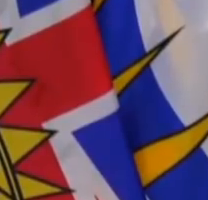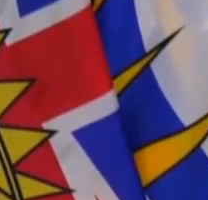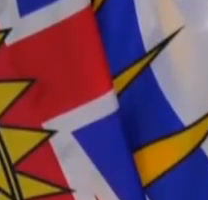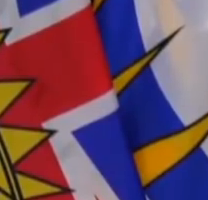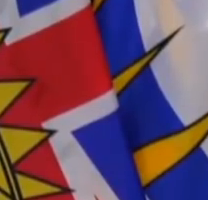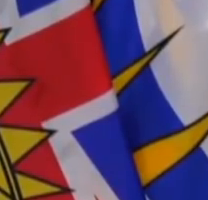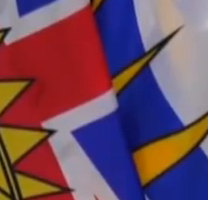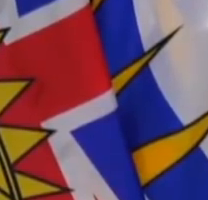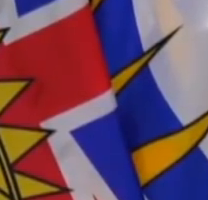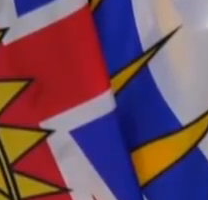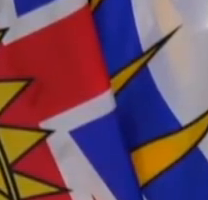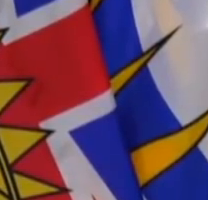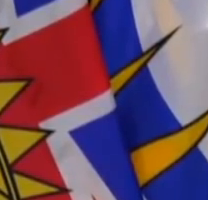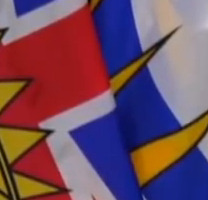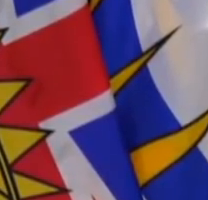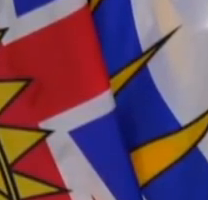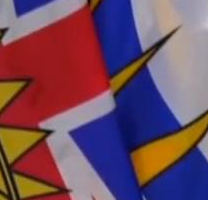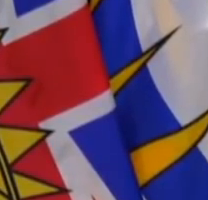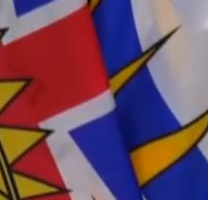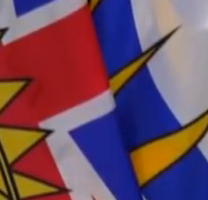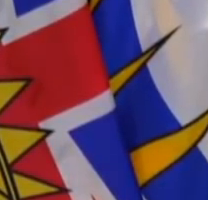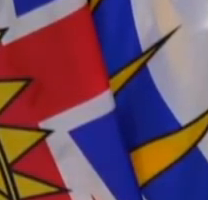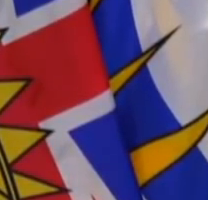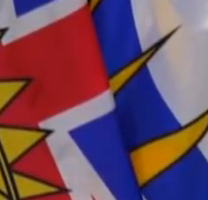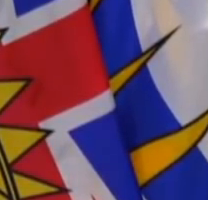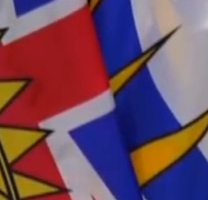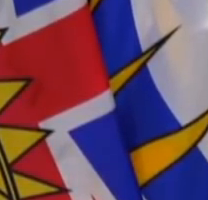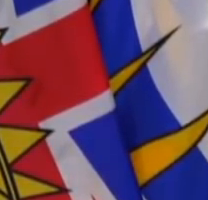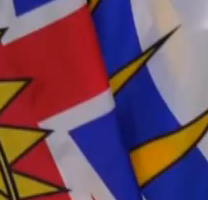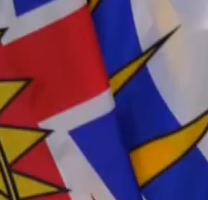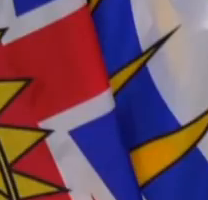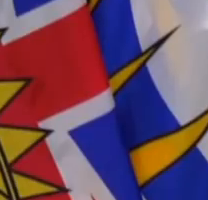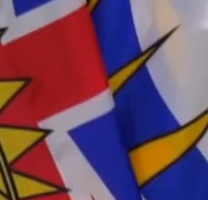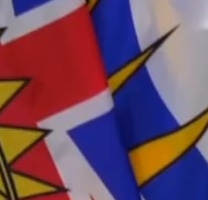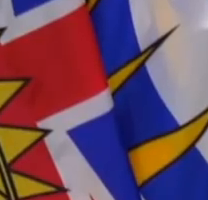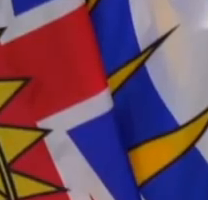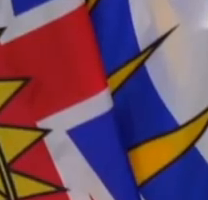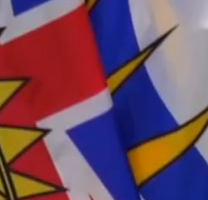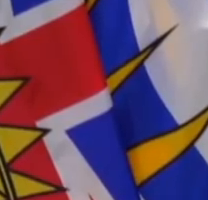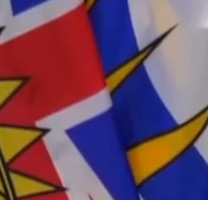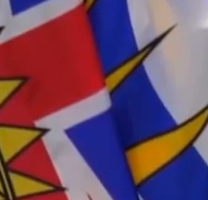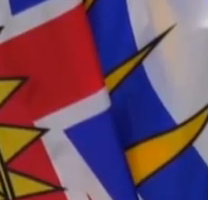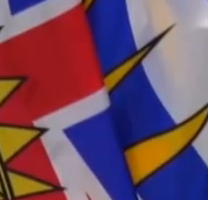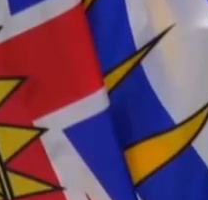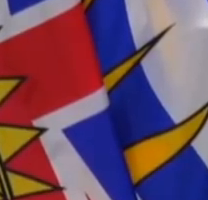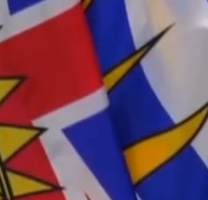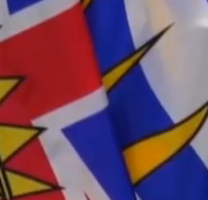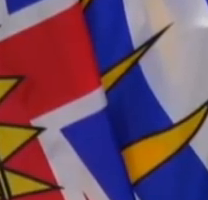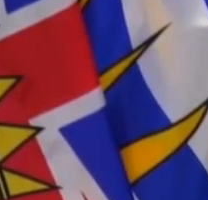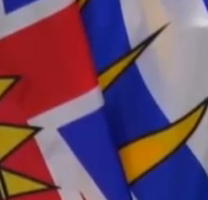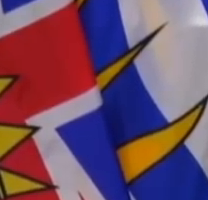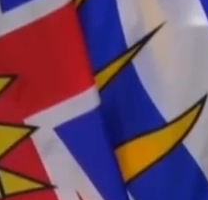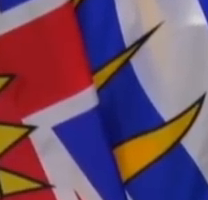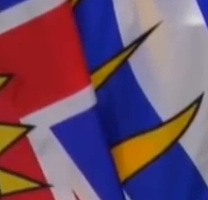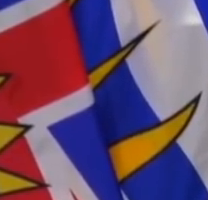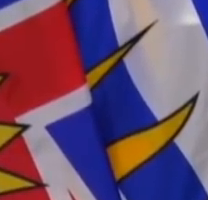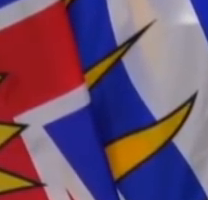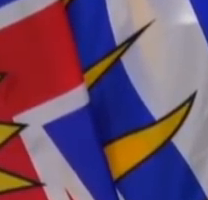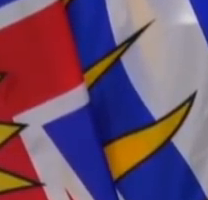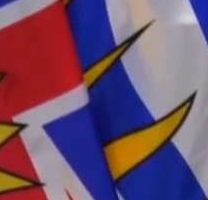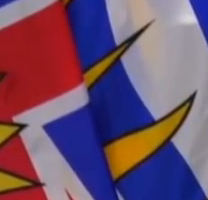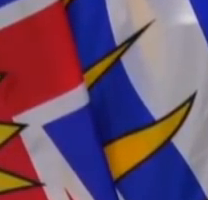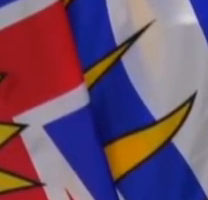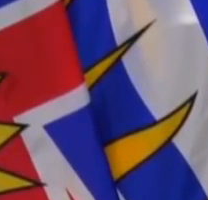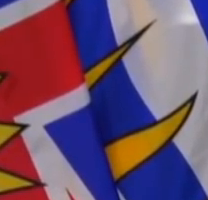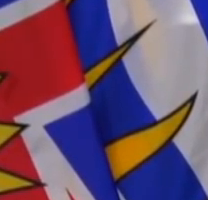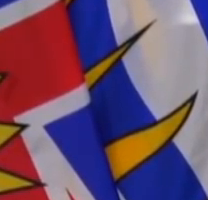territories of the Lekwungen-speaking people of the Songhees and Esquimalt First Nations. So today we have 11 new people